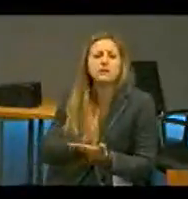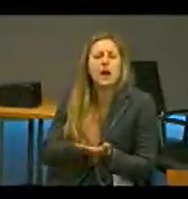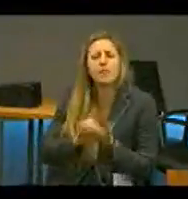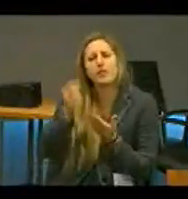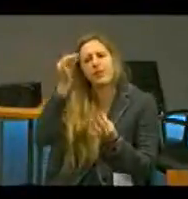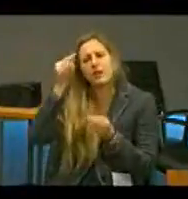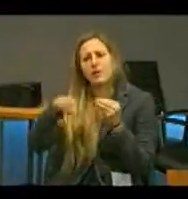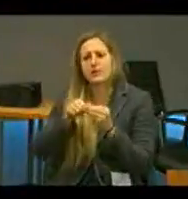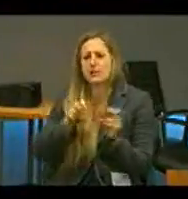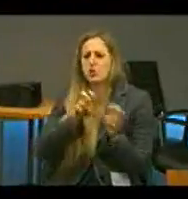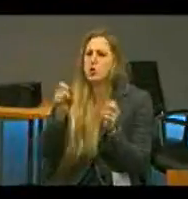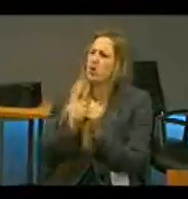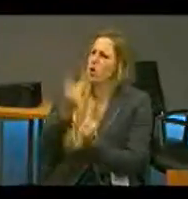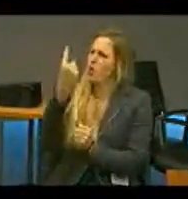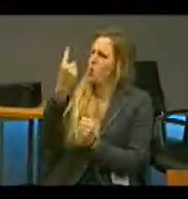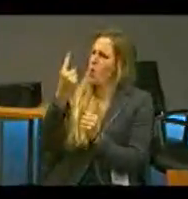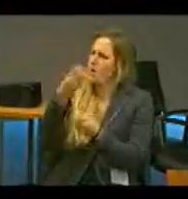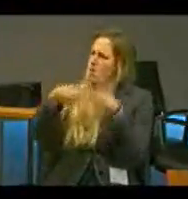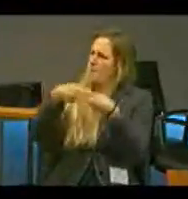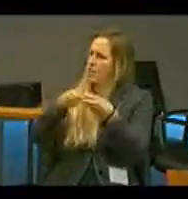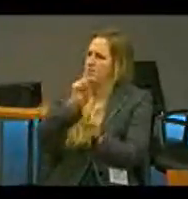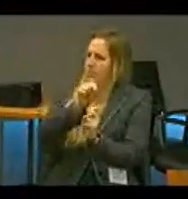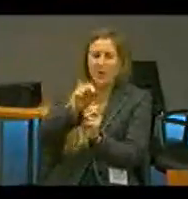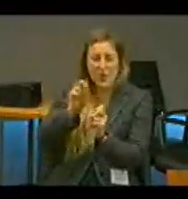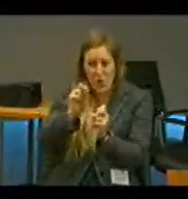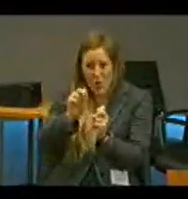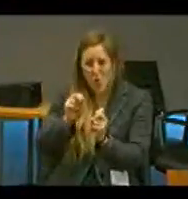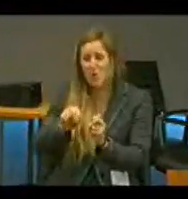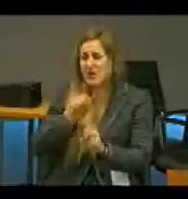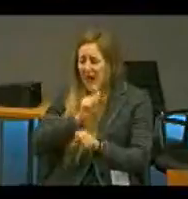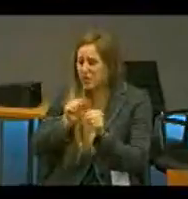domain that needs to be fixed, and instead look at it as a series of